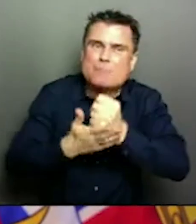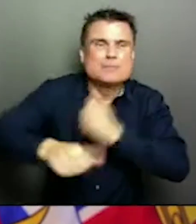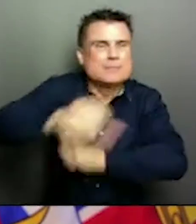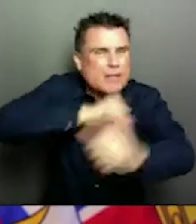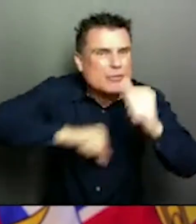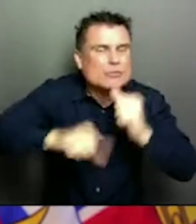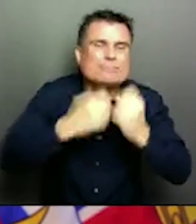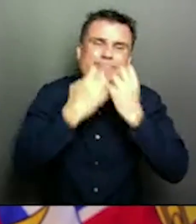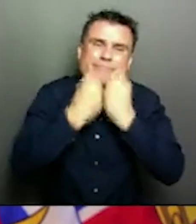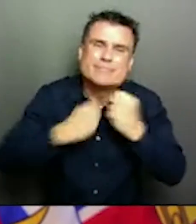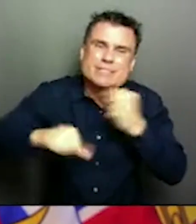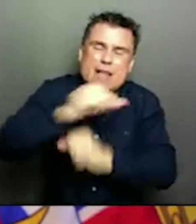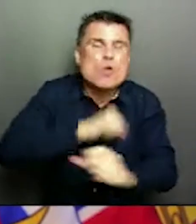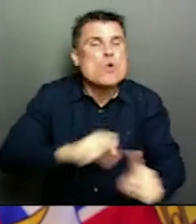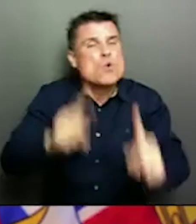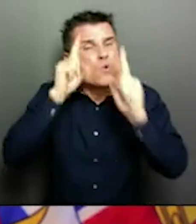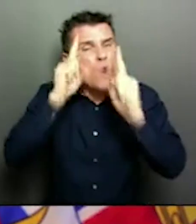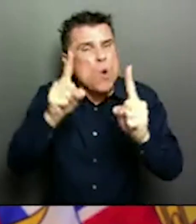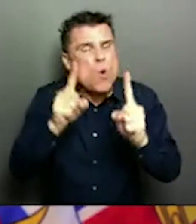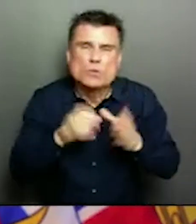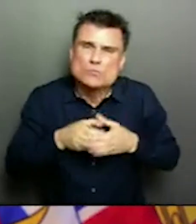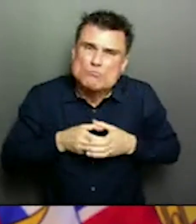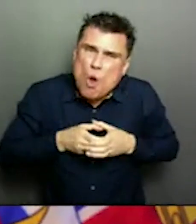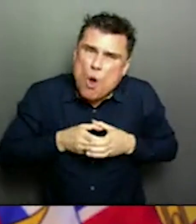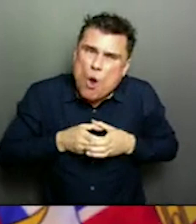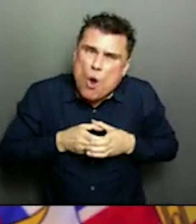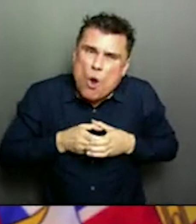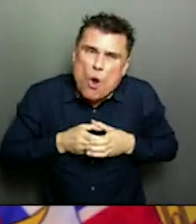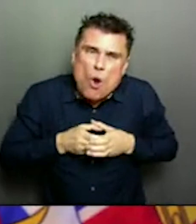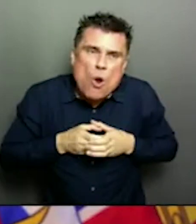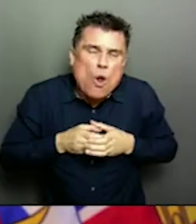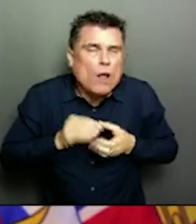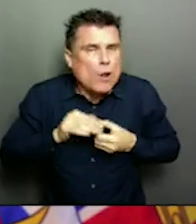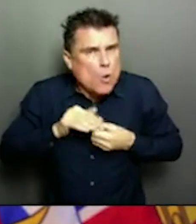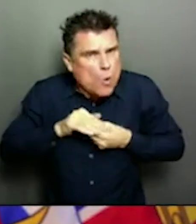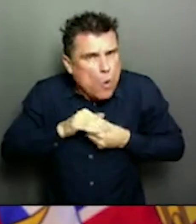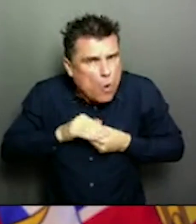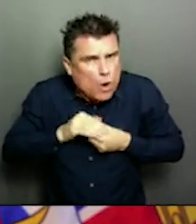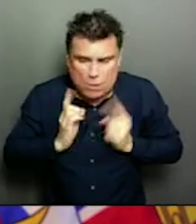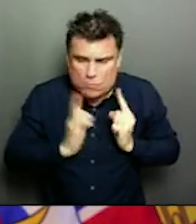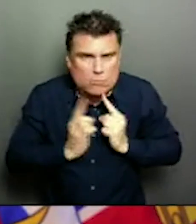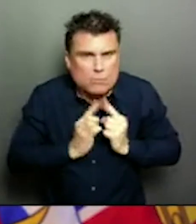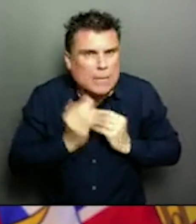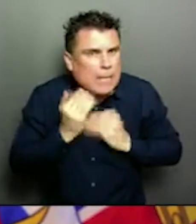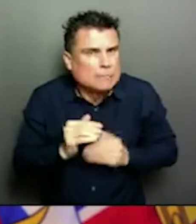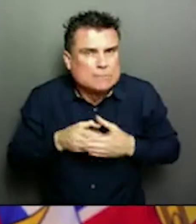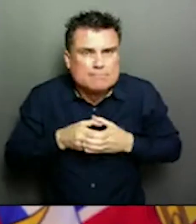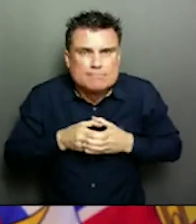back COVID-19. And let's remember that this, more than ever, is our